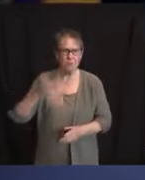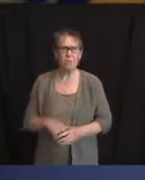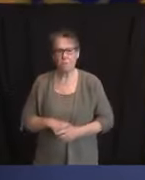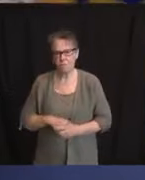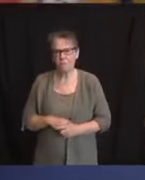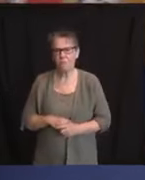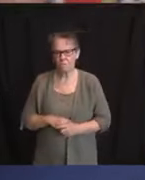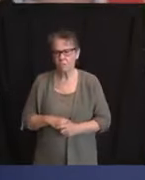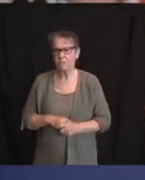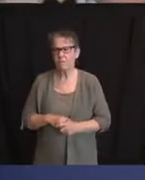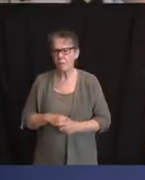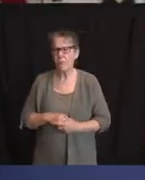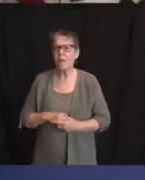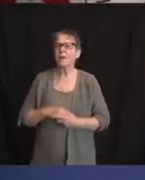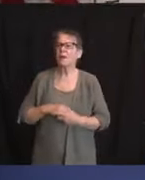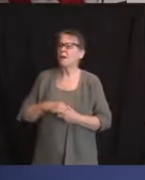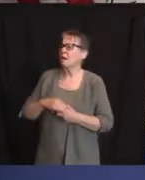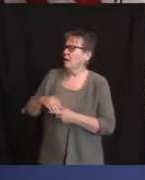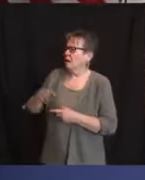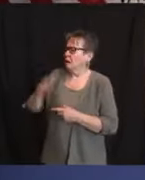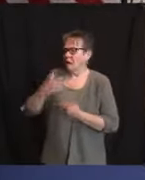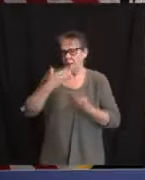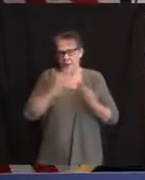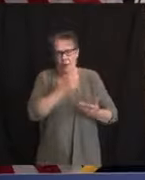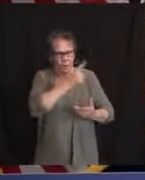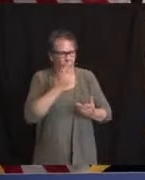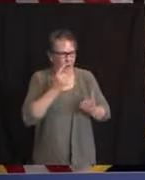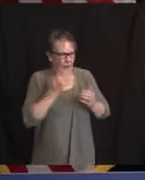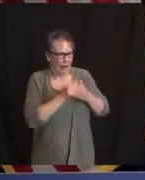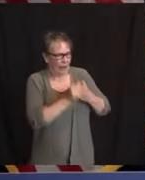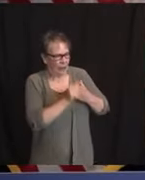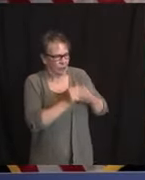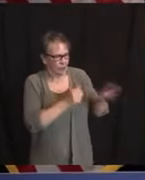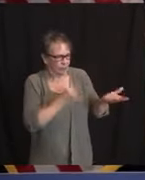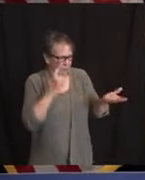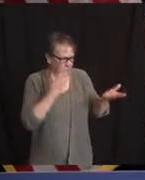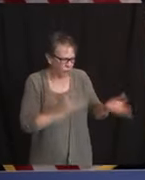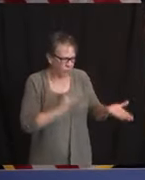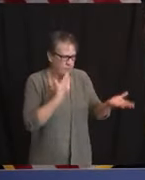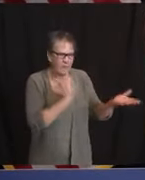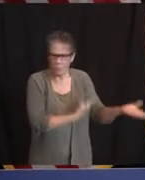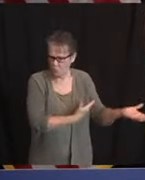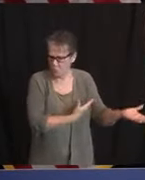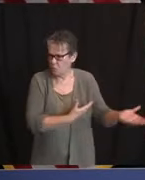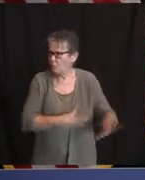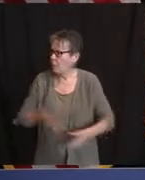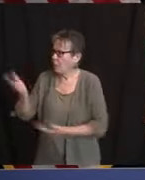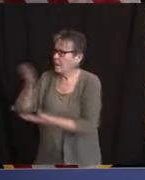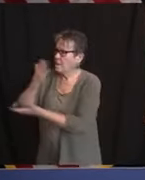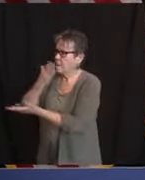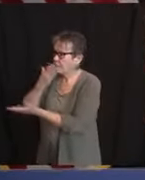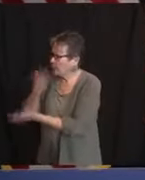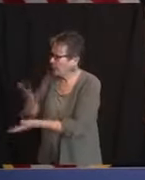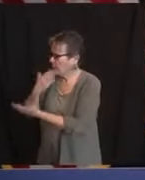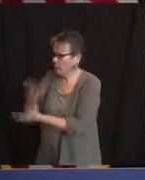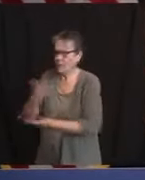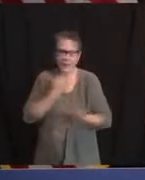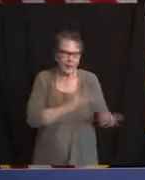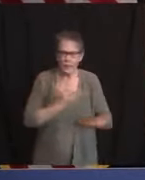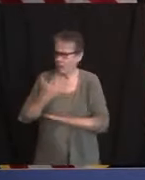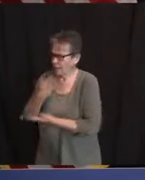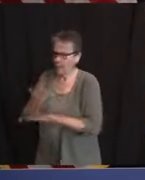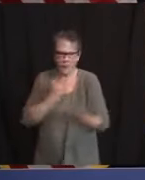for your leadership and partnership and friendship. I literally don't know where I'd be without you. I think of all the important things you just said, the fact